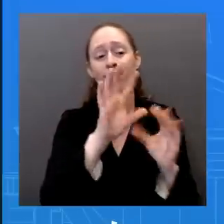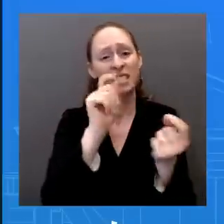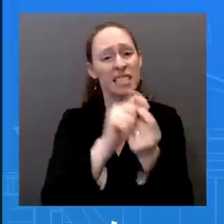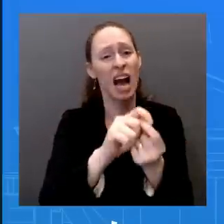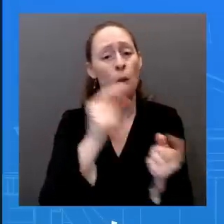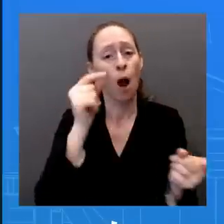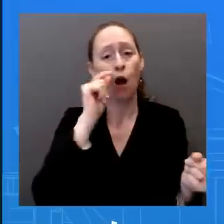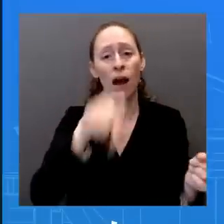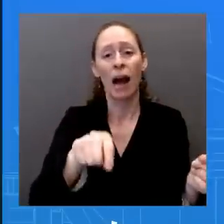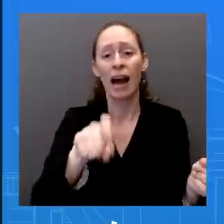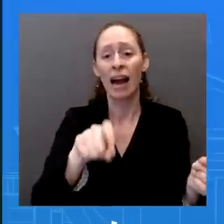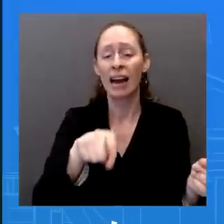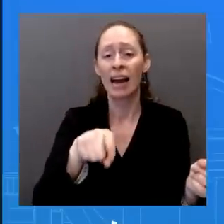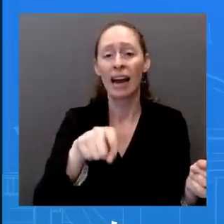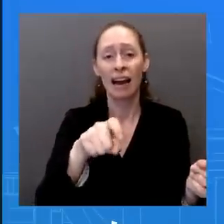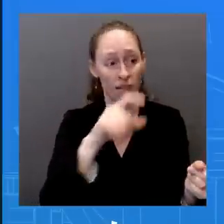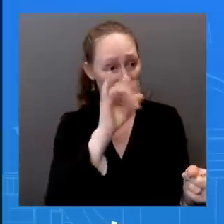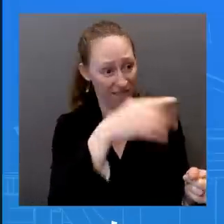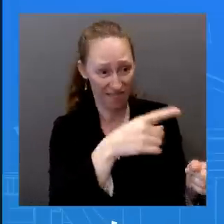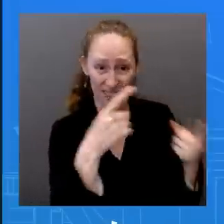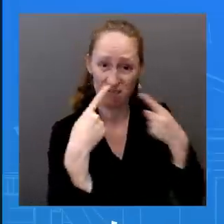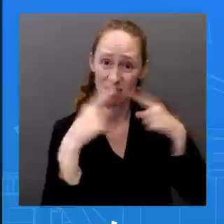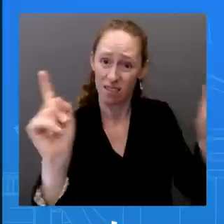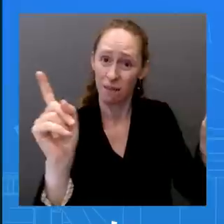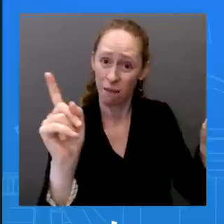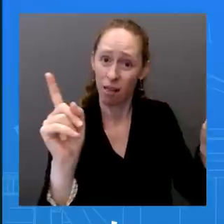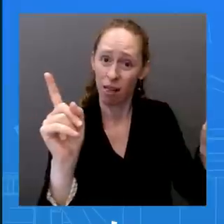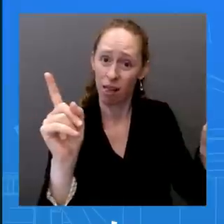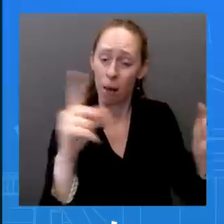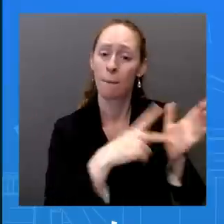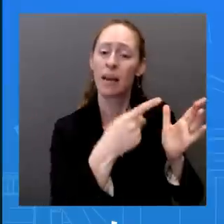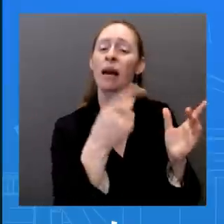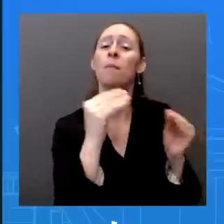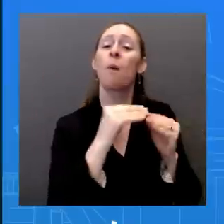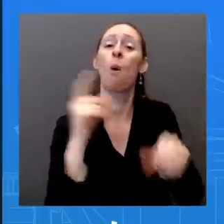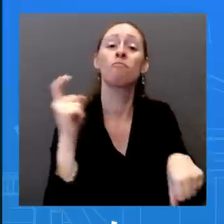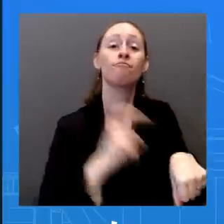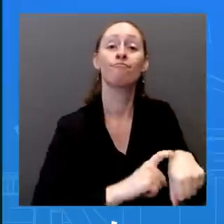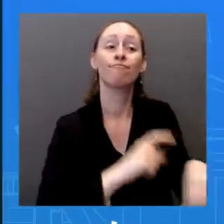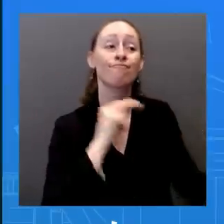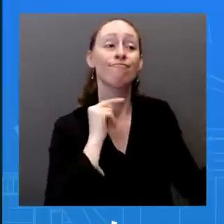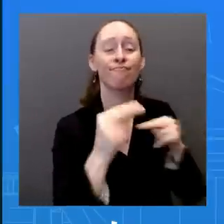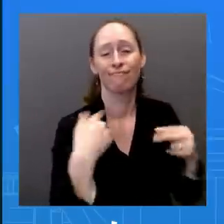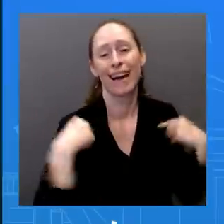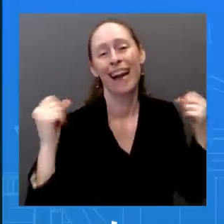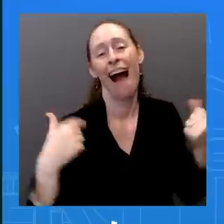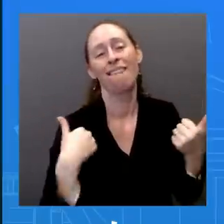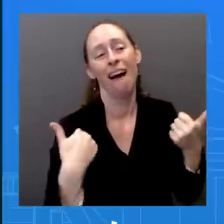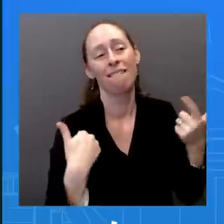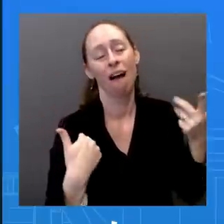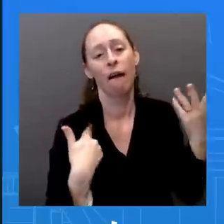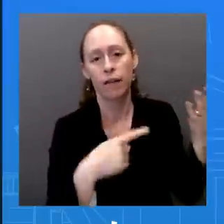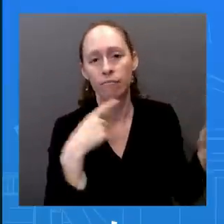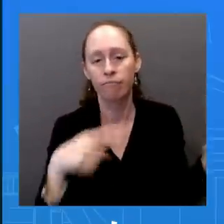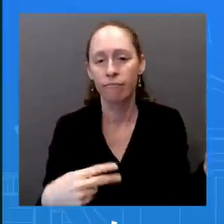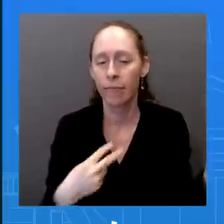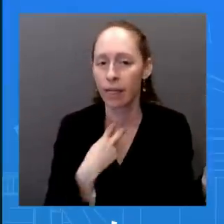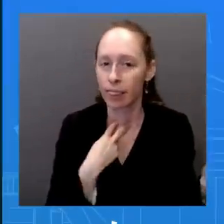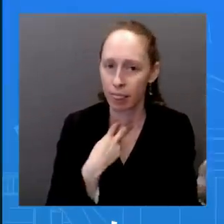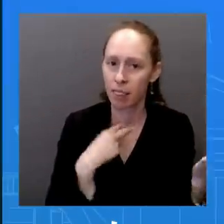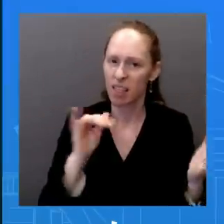the decisive factor in determining how things ultimately play out in the conflict in Ukraine.